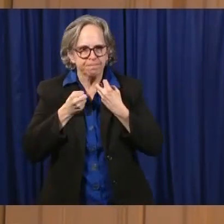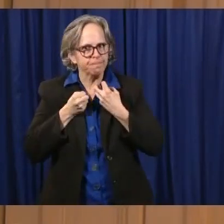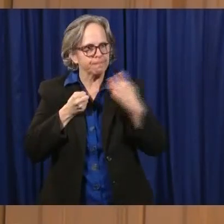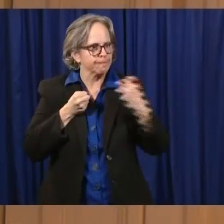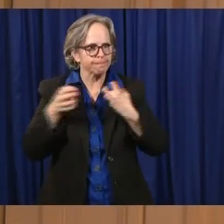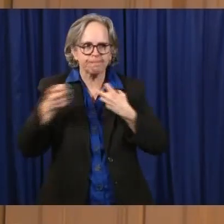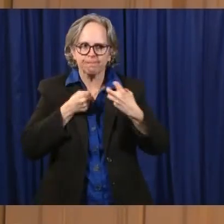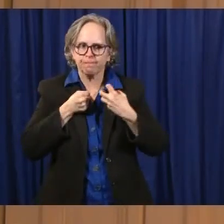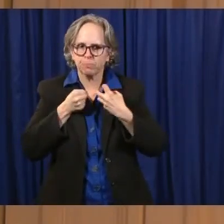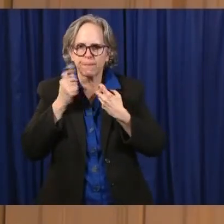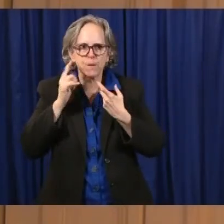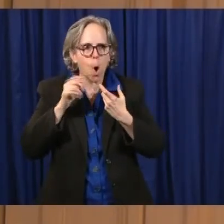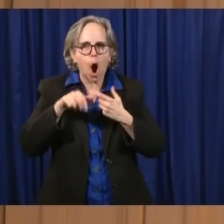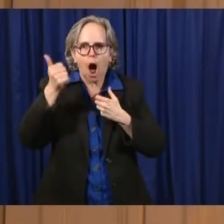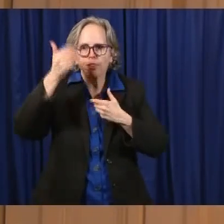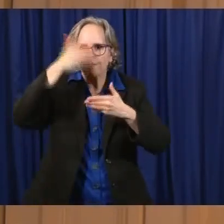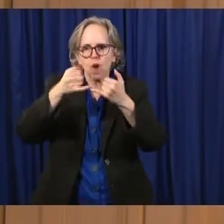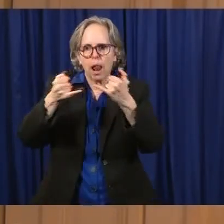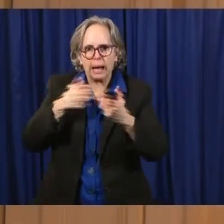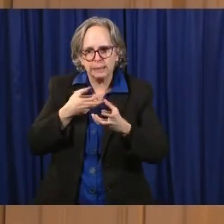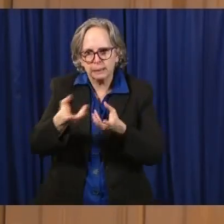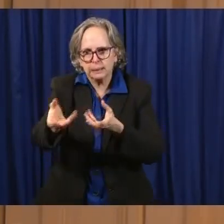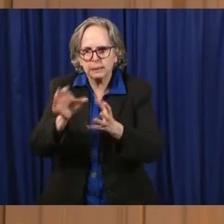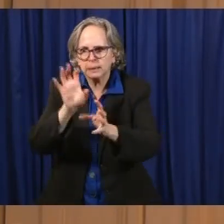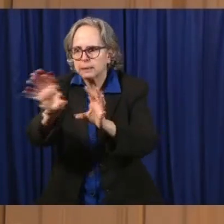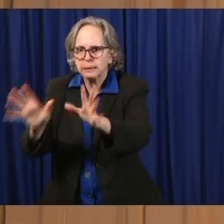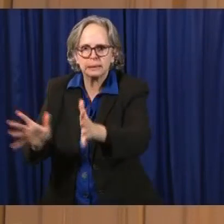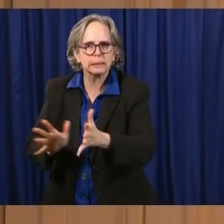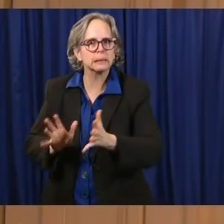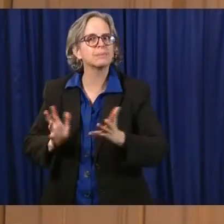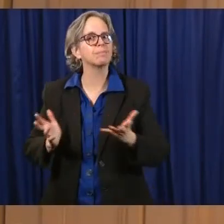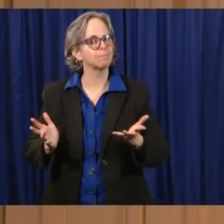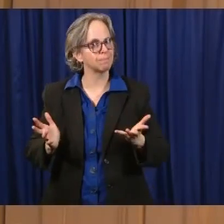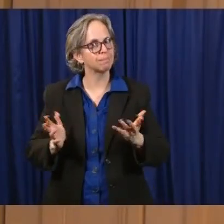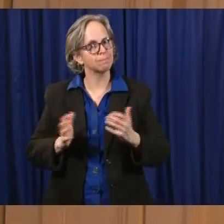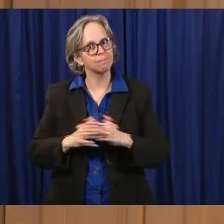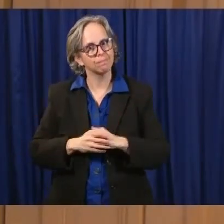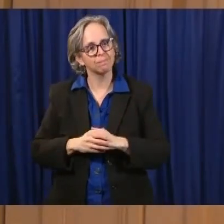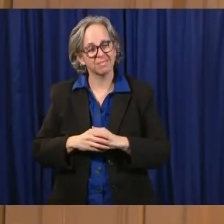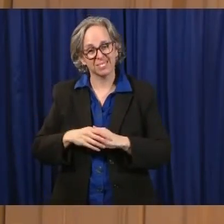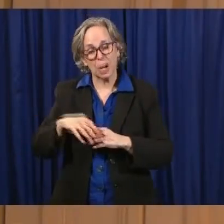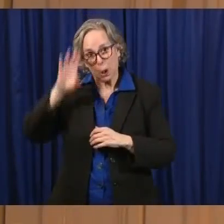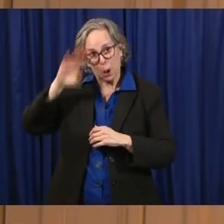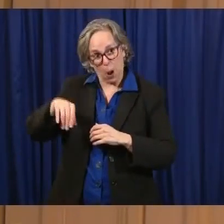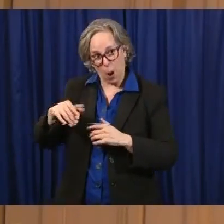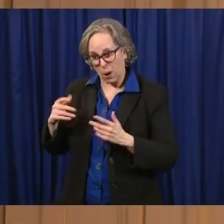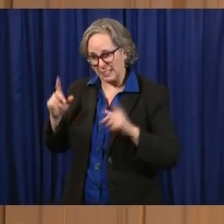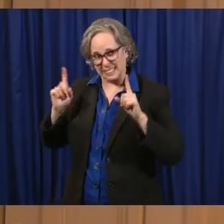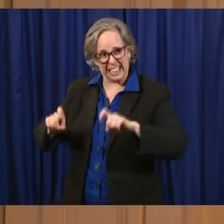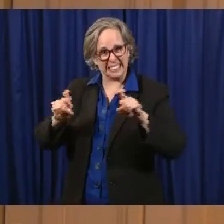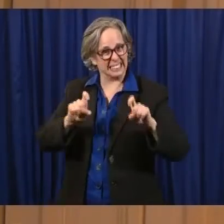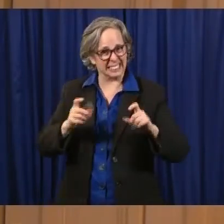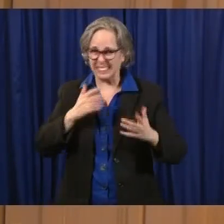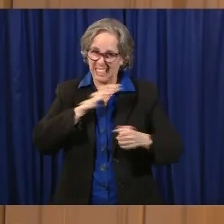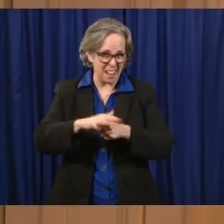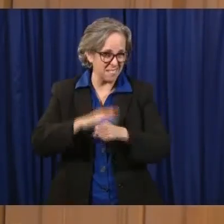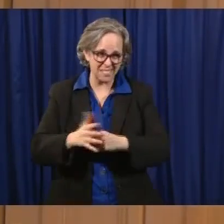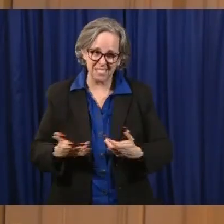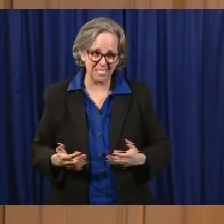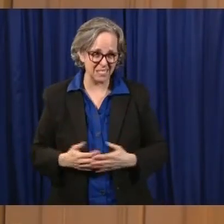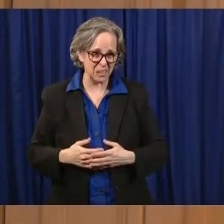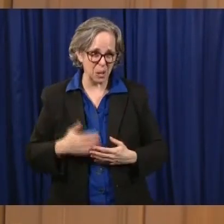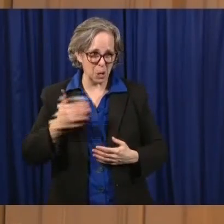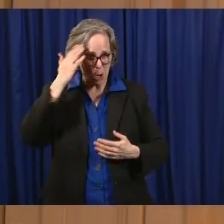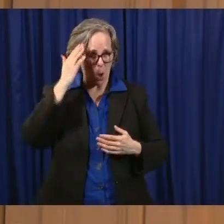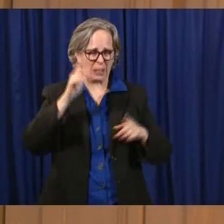lines. We do know that we are still far short of testing. That testing is essential for our ability